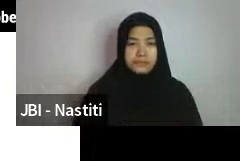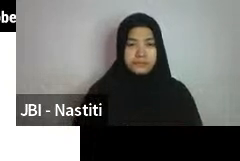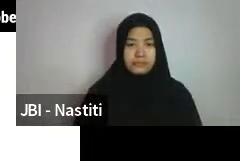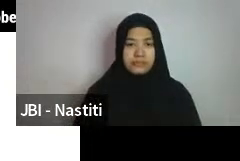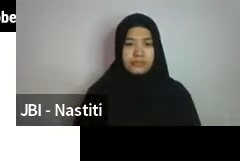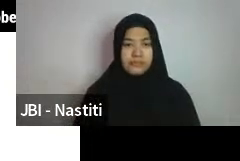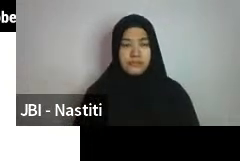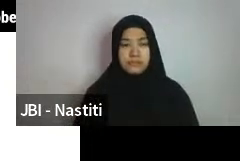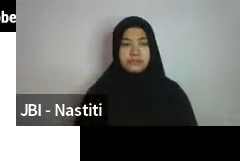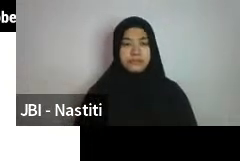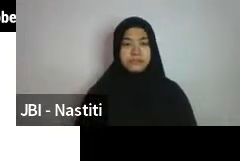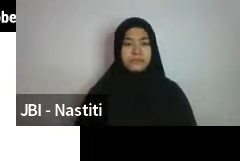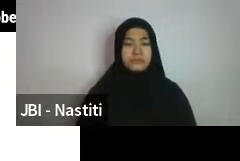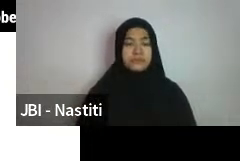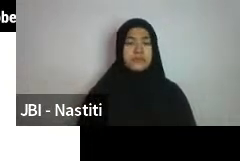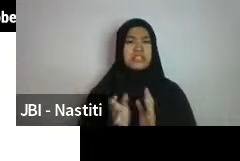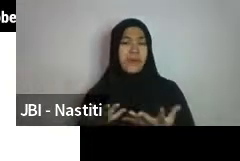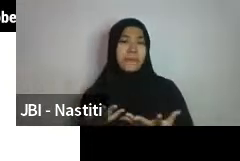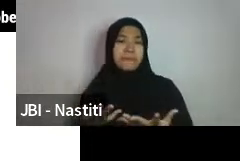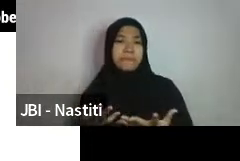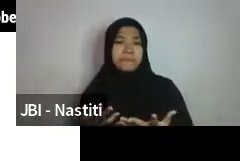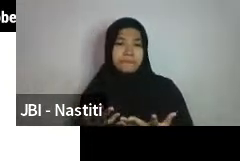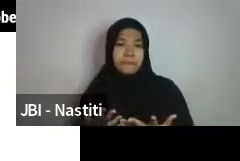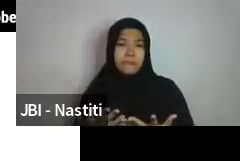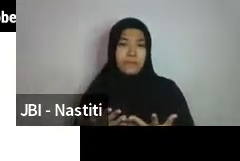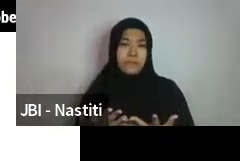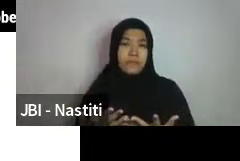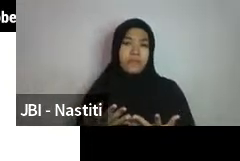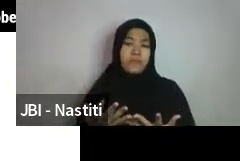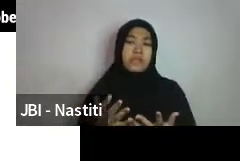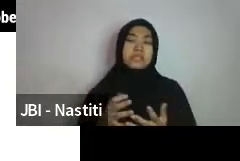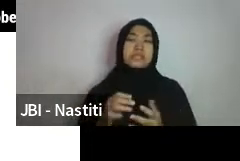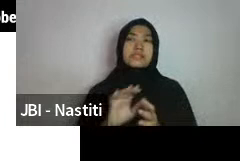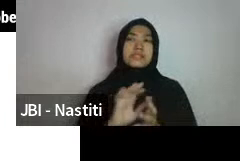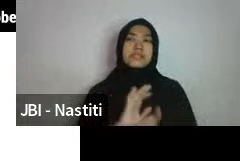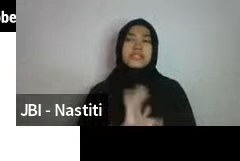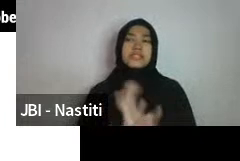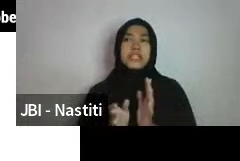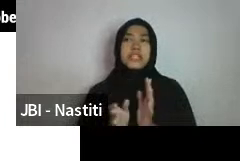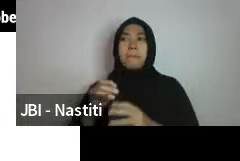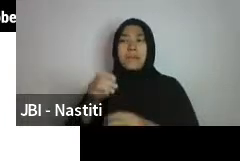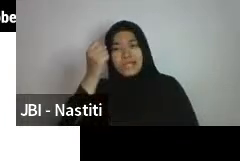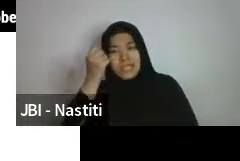essential that our mental health workforce are prepared and trained